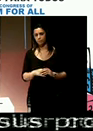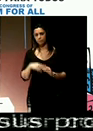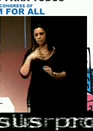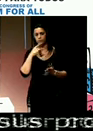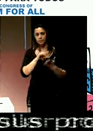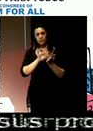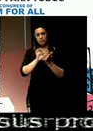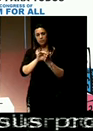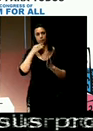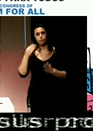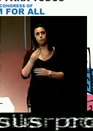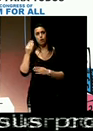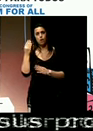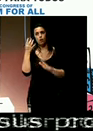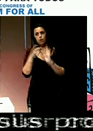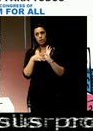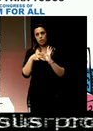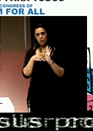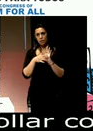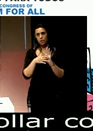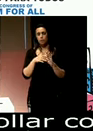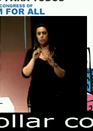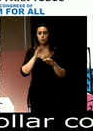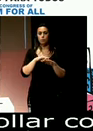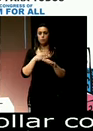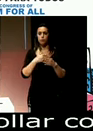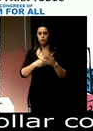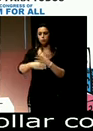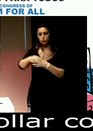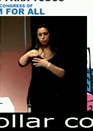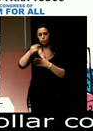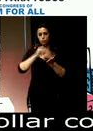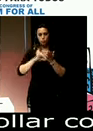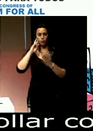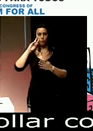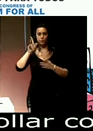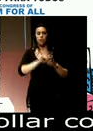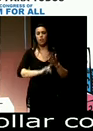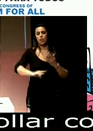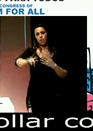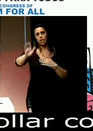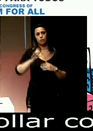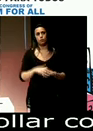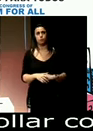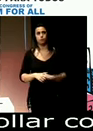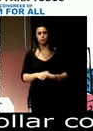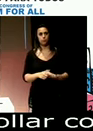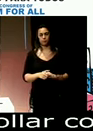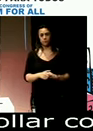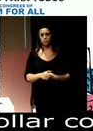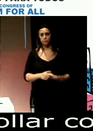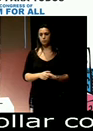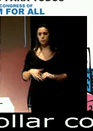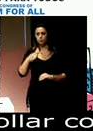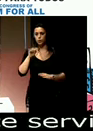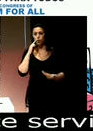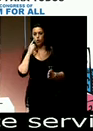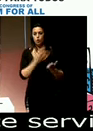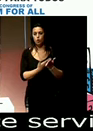in a longer-term perspective. We check because we visit personally all the facilities and we collect